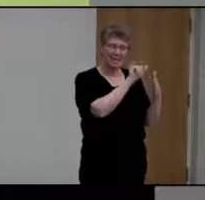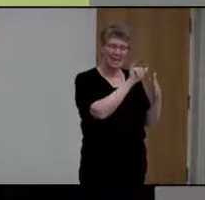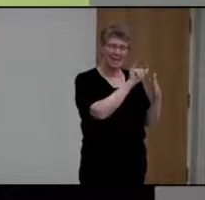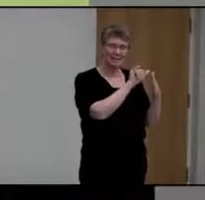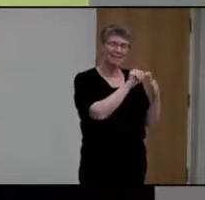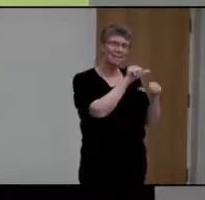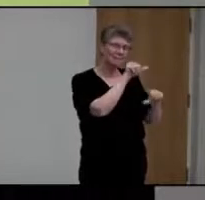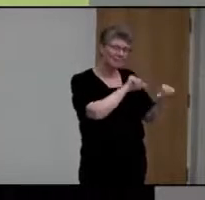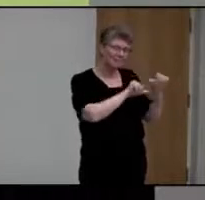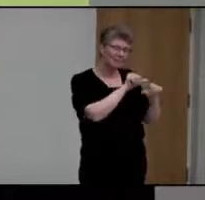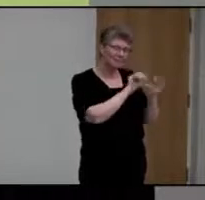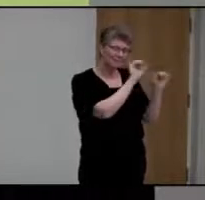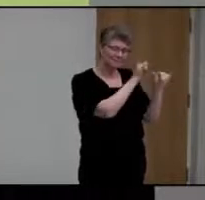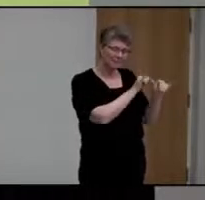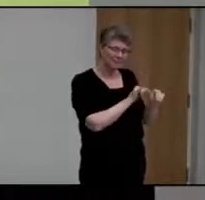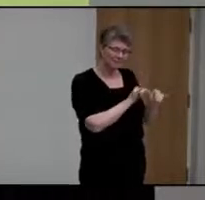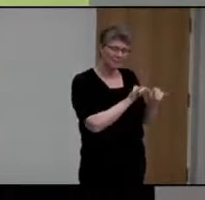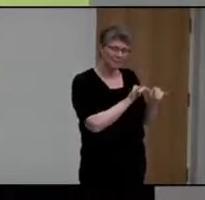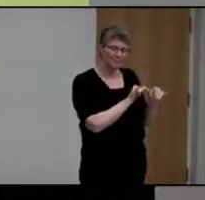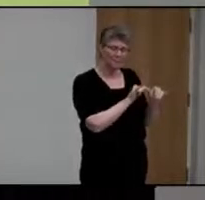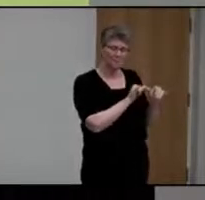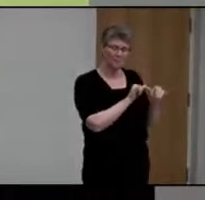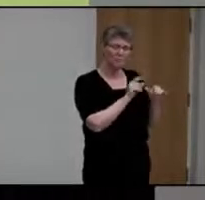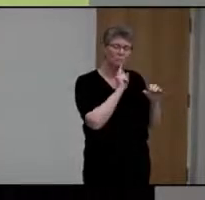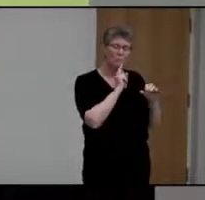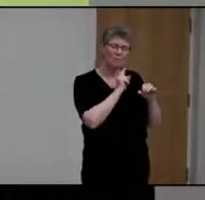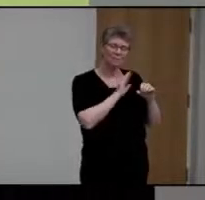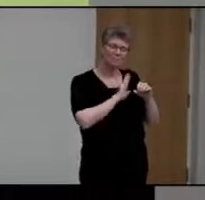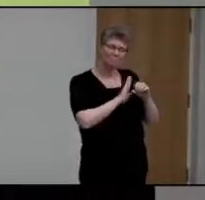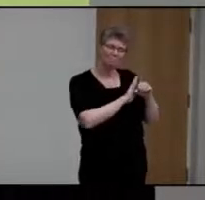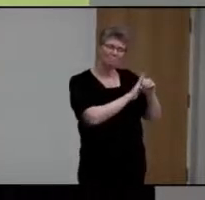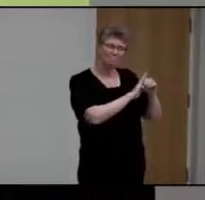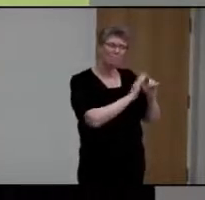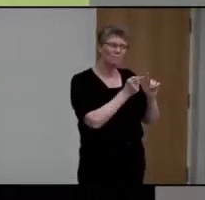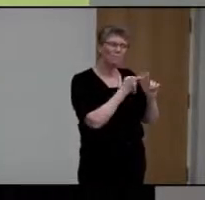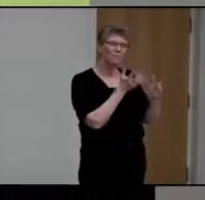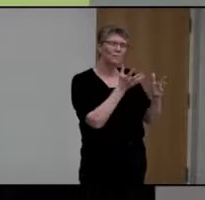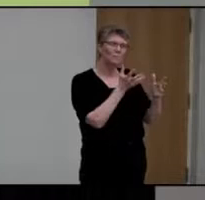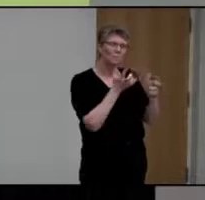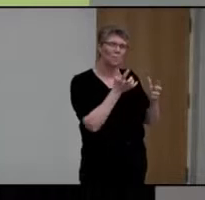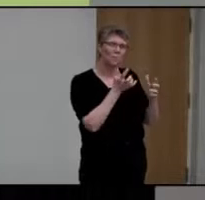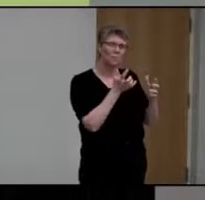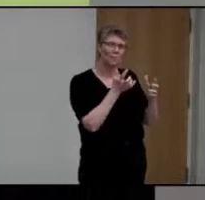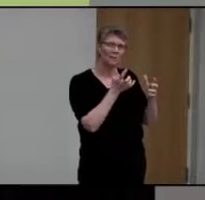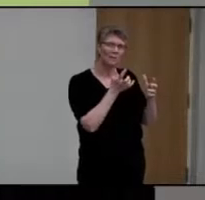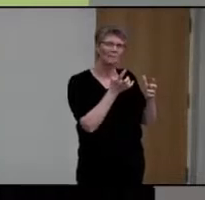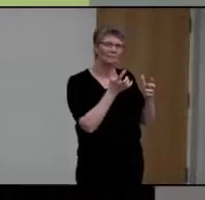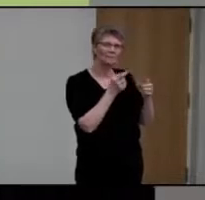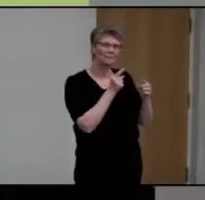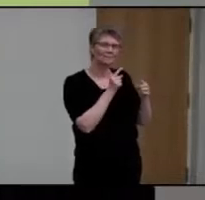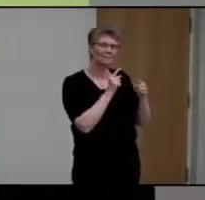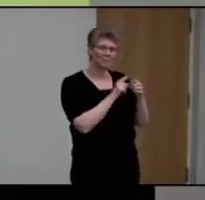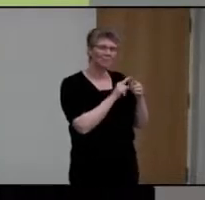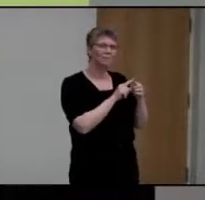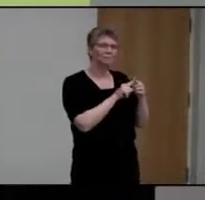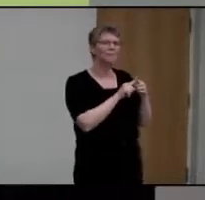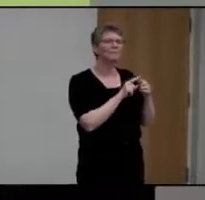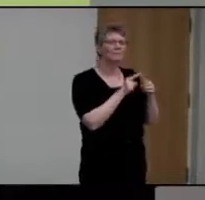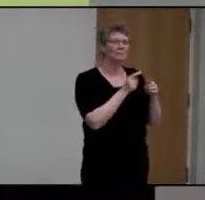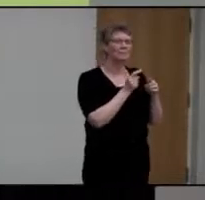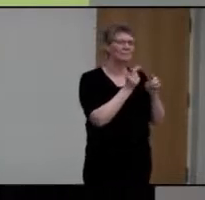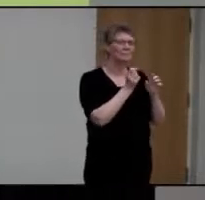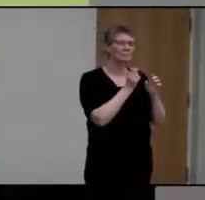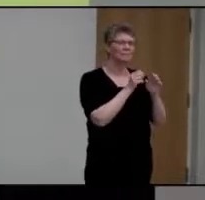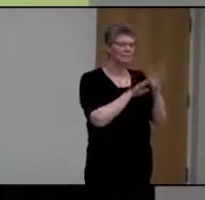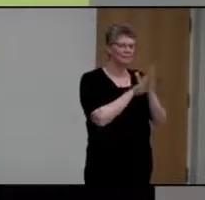intelligent machines, was motivated by the desire to make this biologically inspired. So in my thesis, I